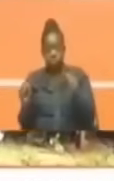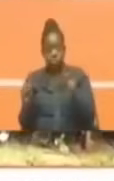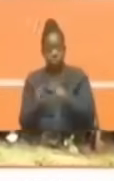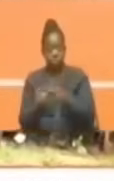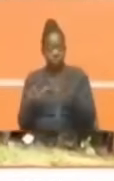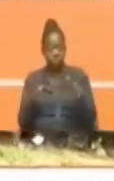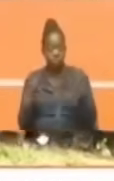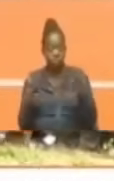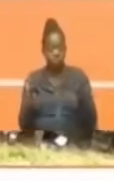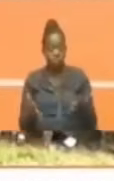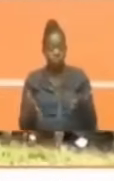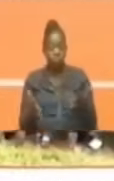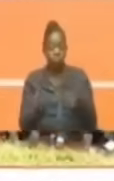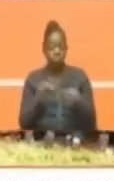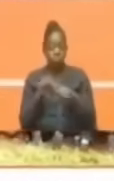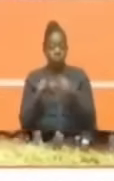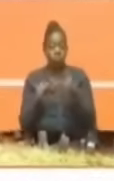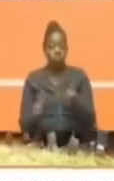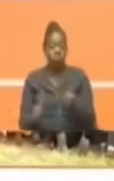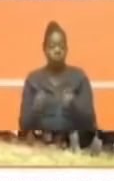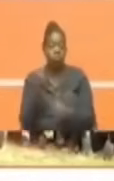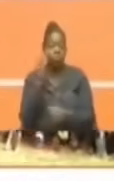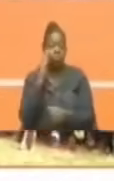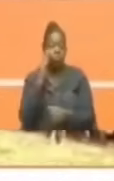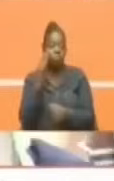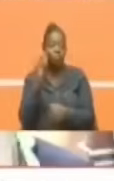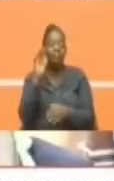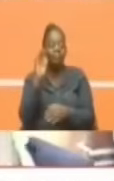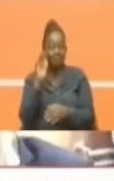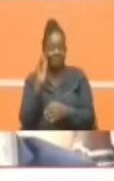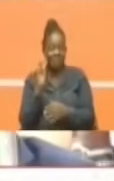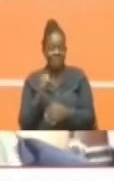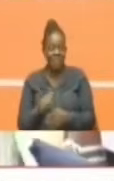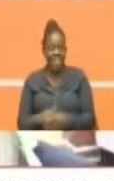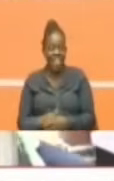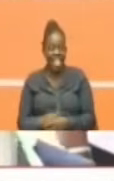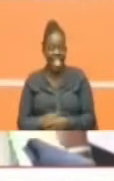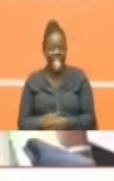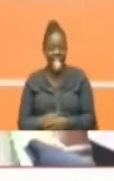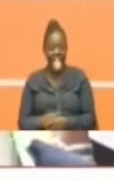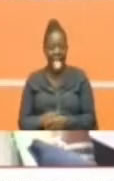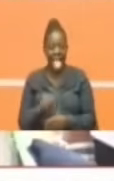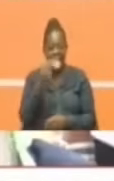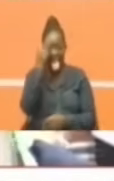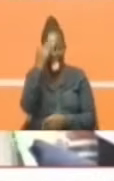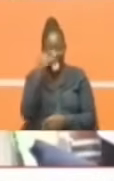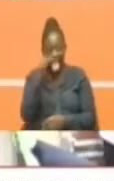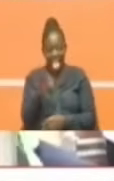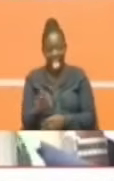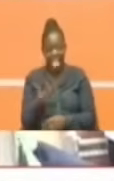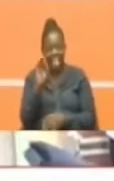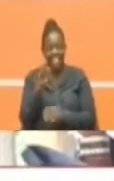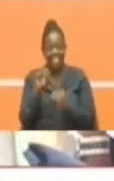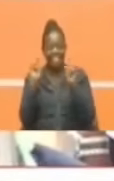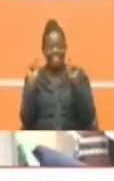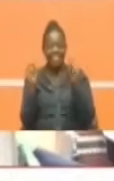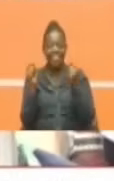nengi liyo kusimia mite jisoba makadaka mkutu uli guanga. Why did we choose to do this